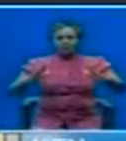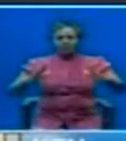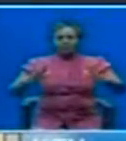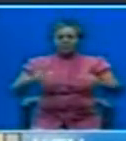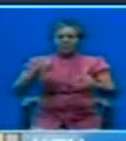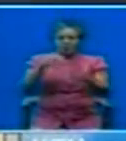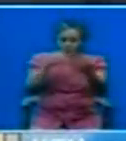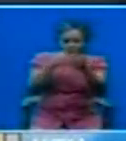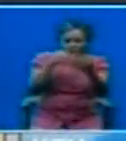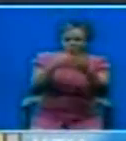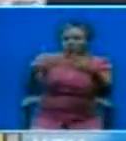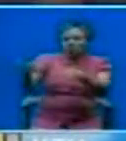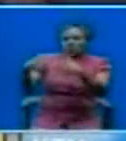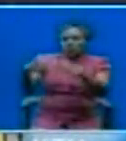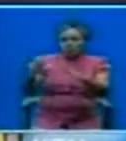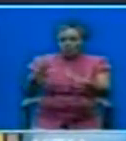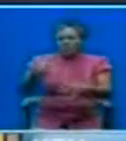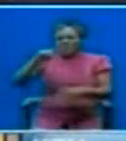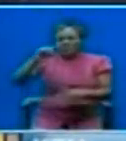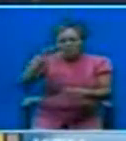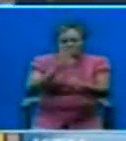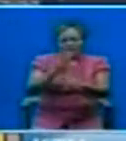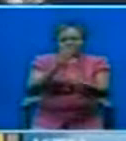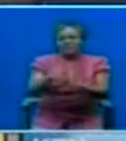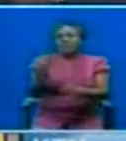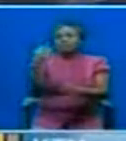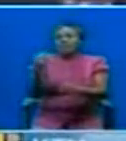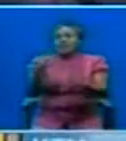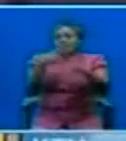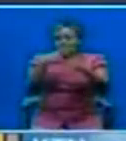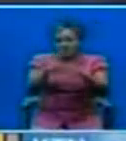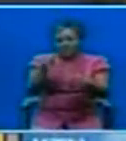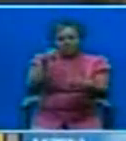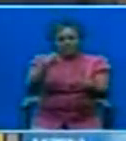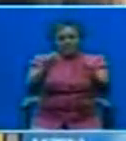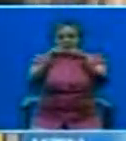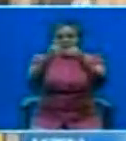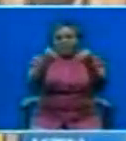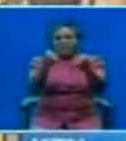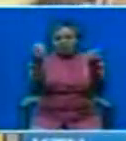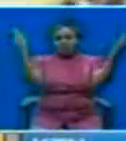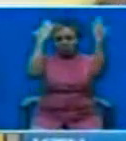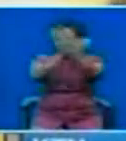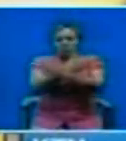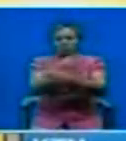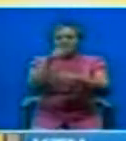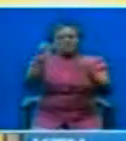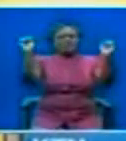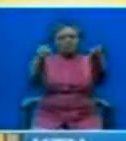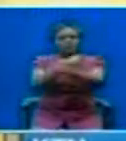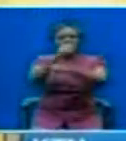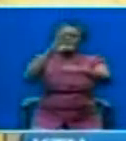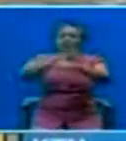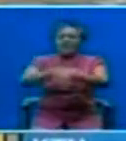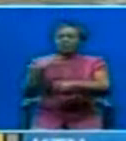They estimated the losses to run into thousands of shillings, with the recent flooding happening overnight. Many were unable to retrieve